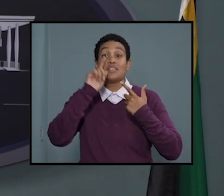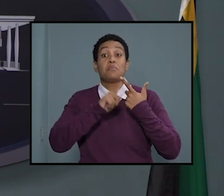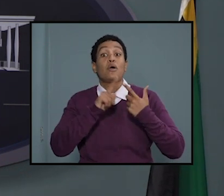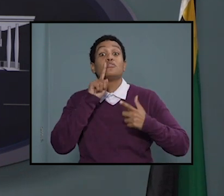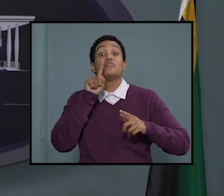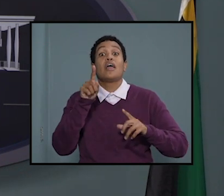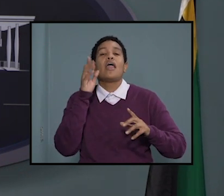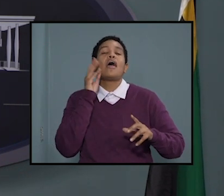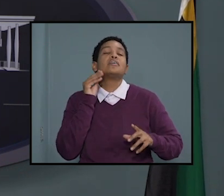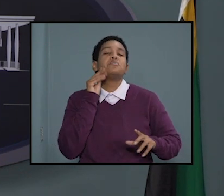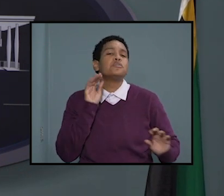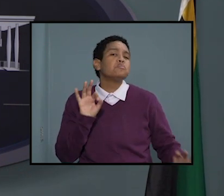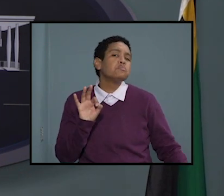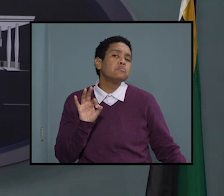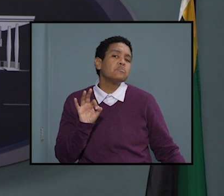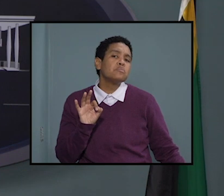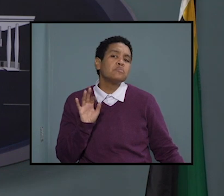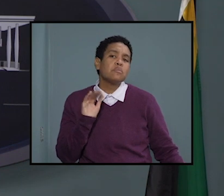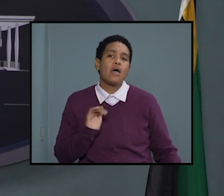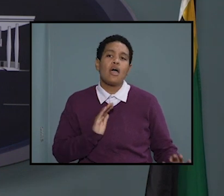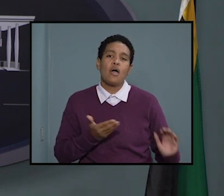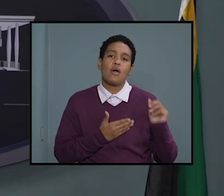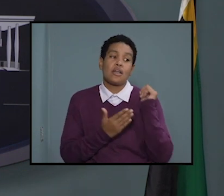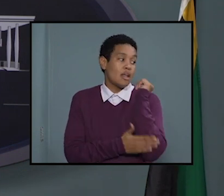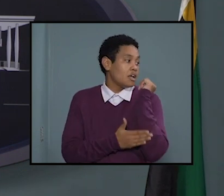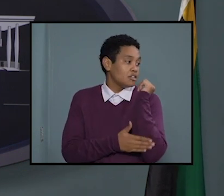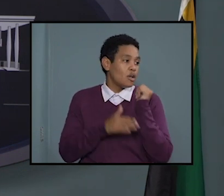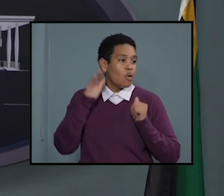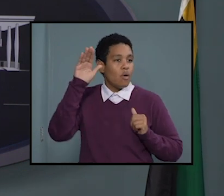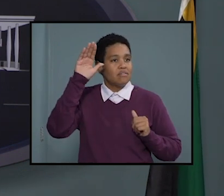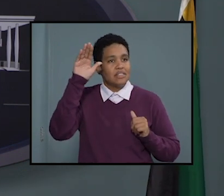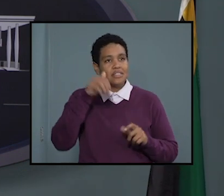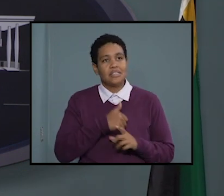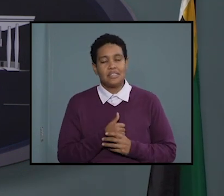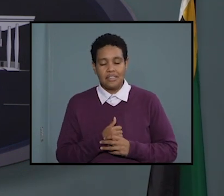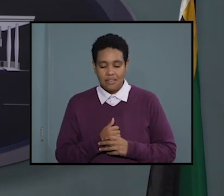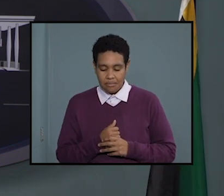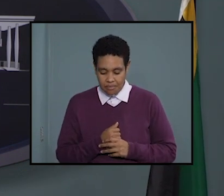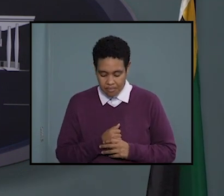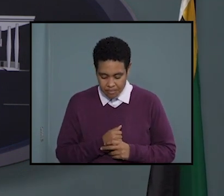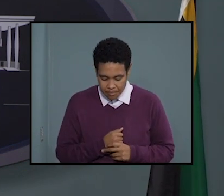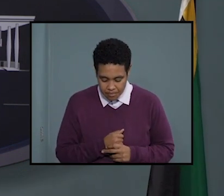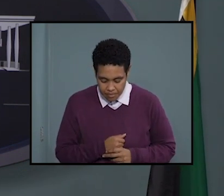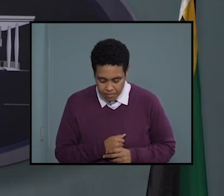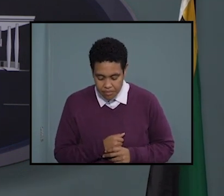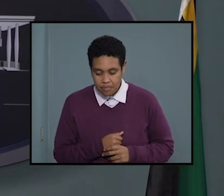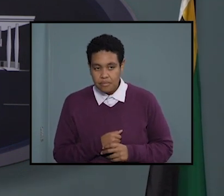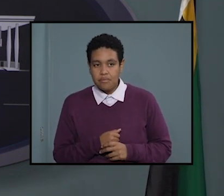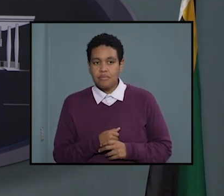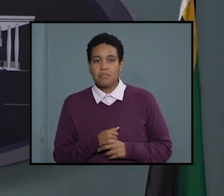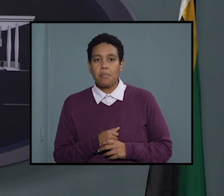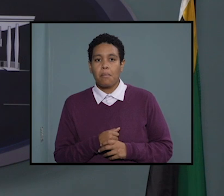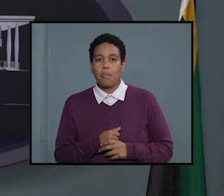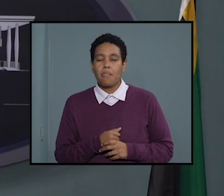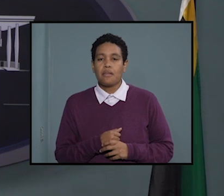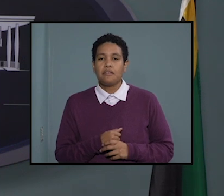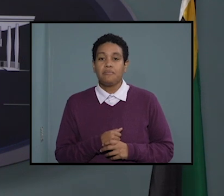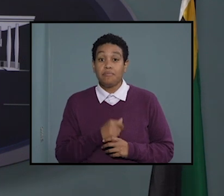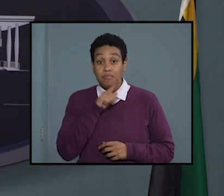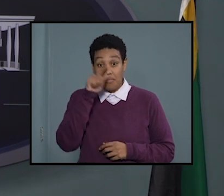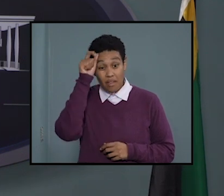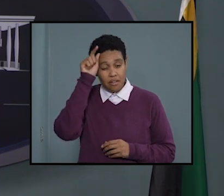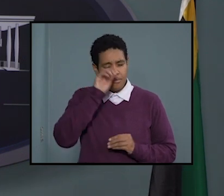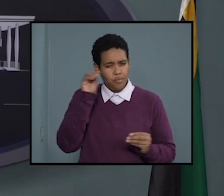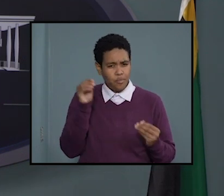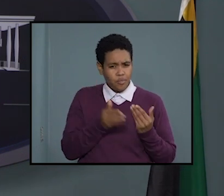being experienced by our nationals overseas. And it's true that there are no easy choices